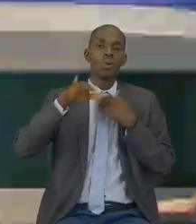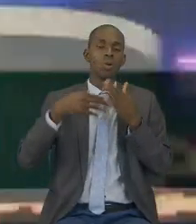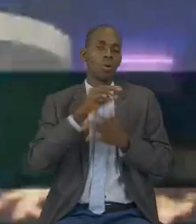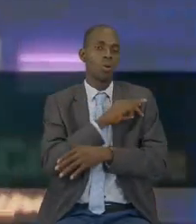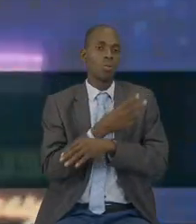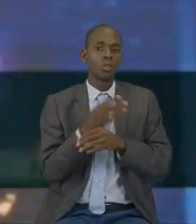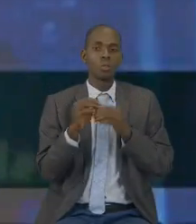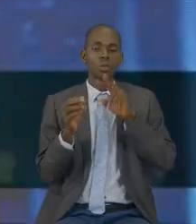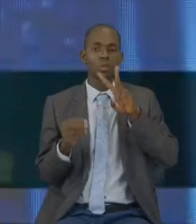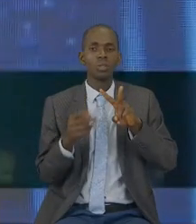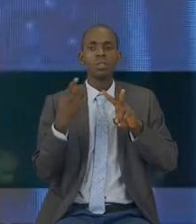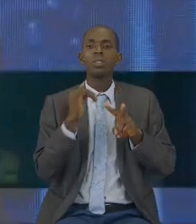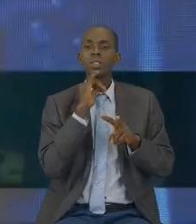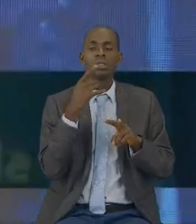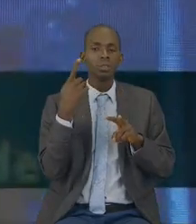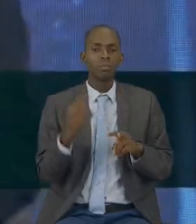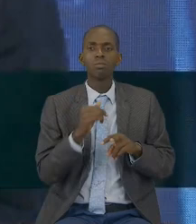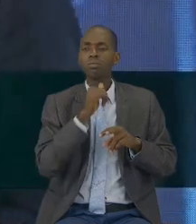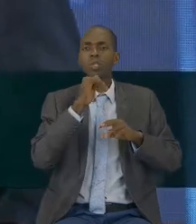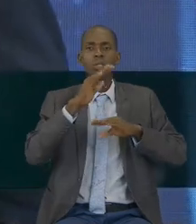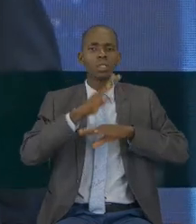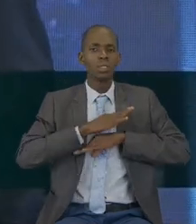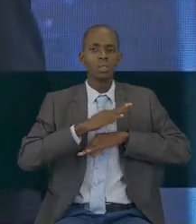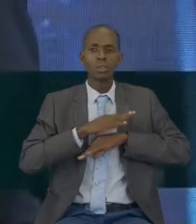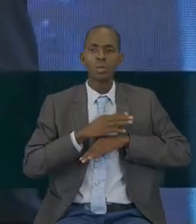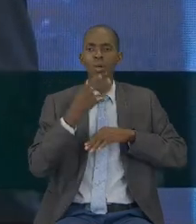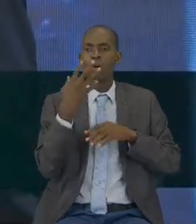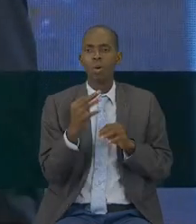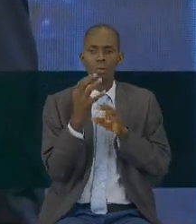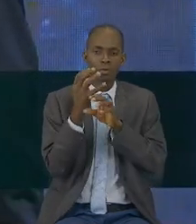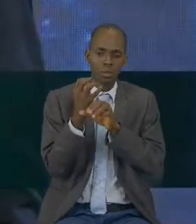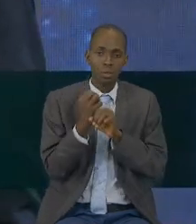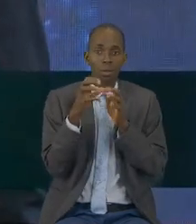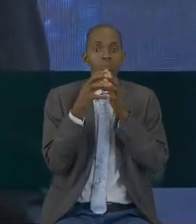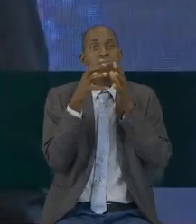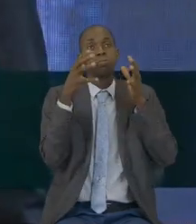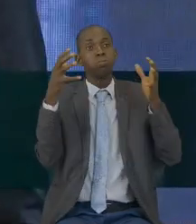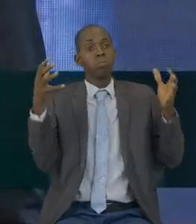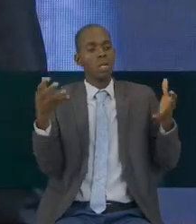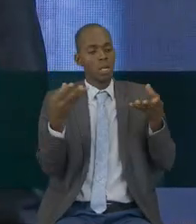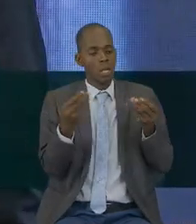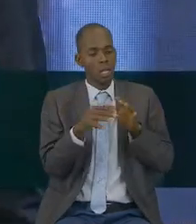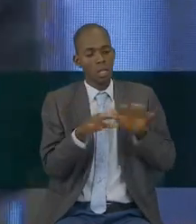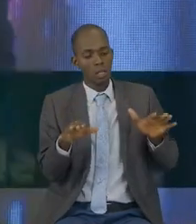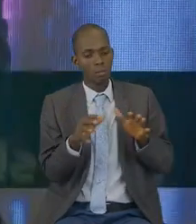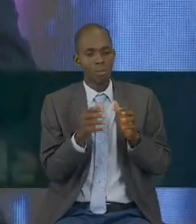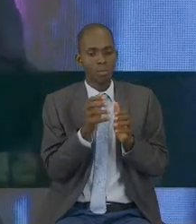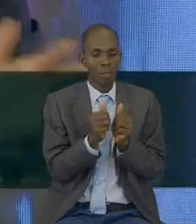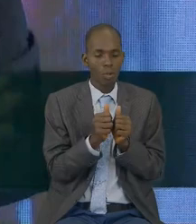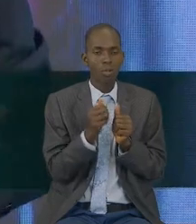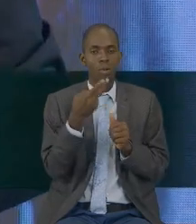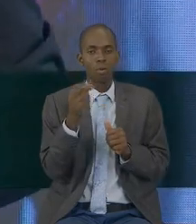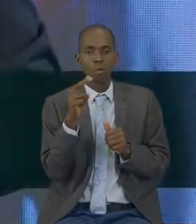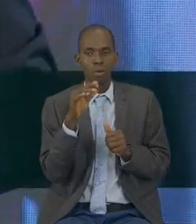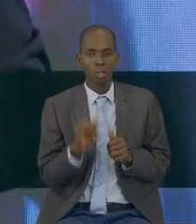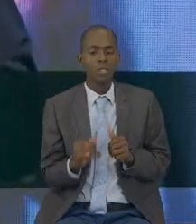the dissatisfaction of getting abundance, land of milk and honey,